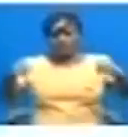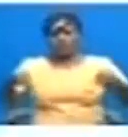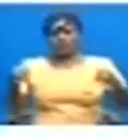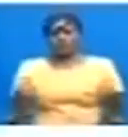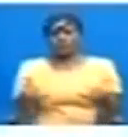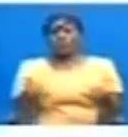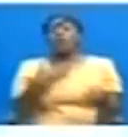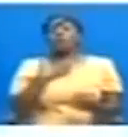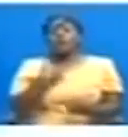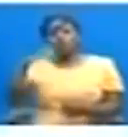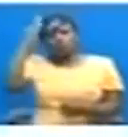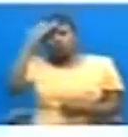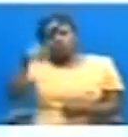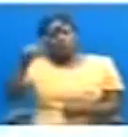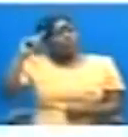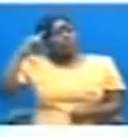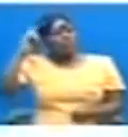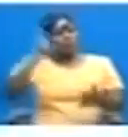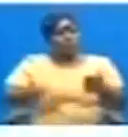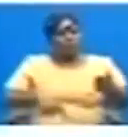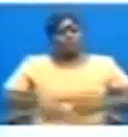bulletin. We'd love to know what you think on that.